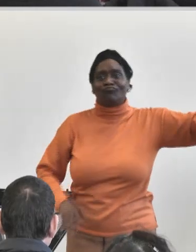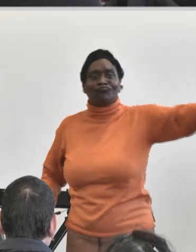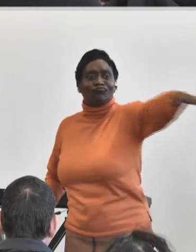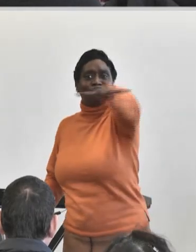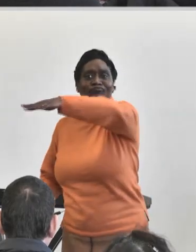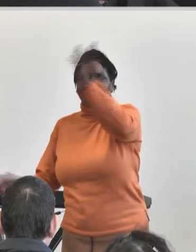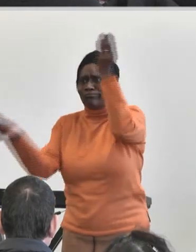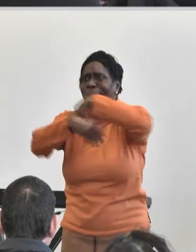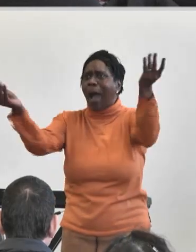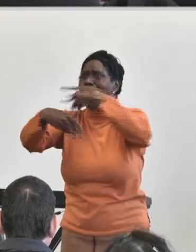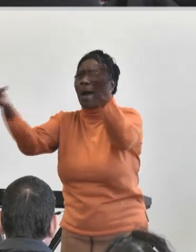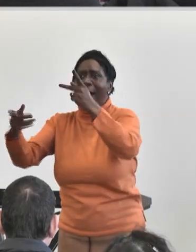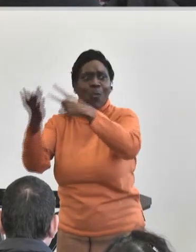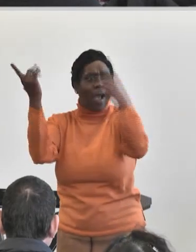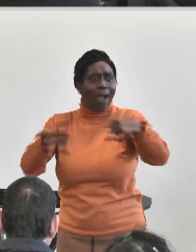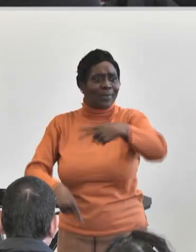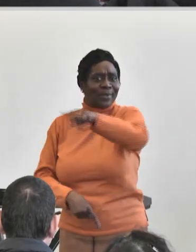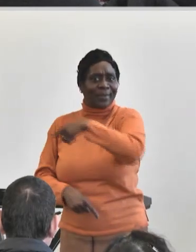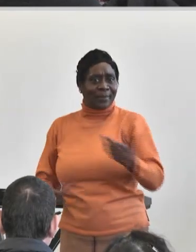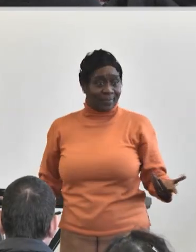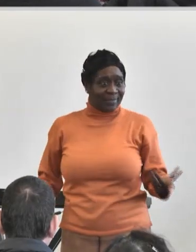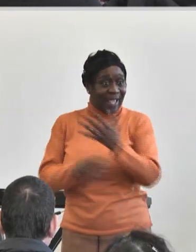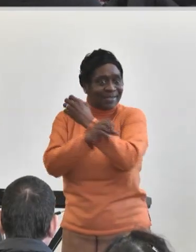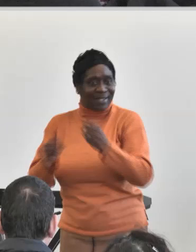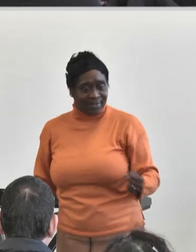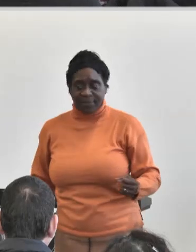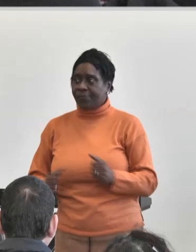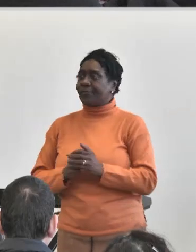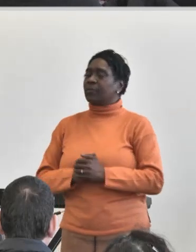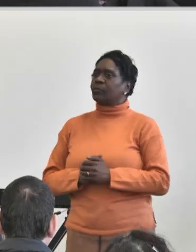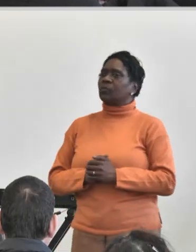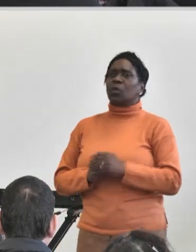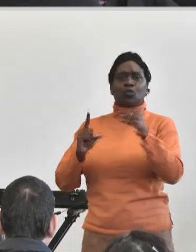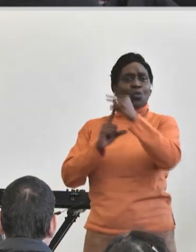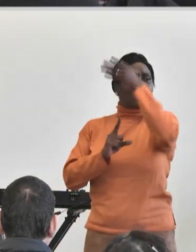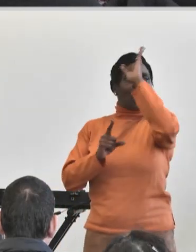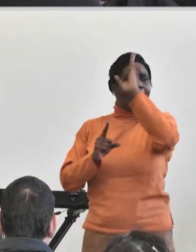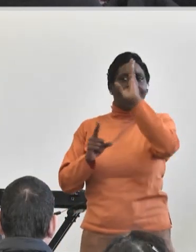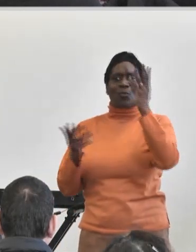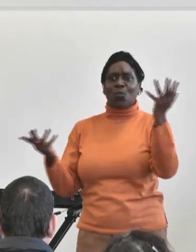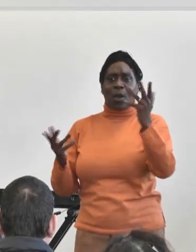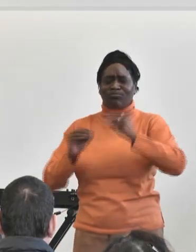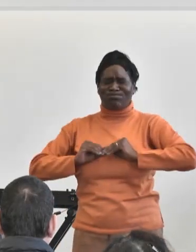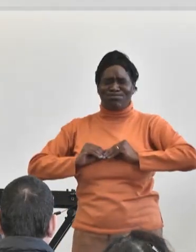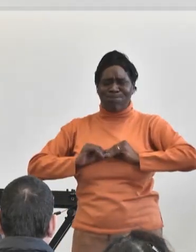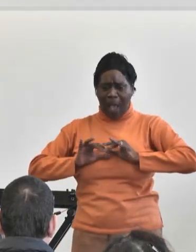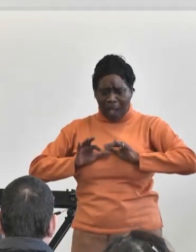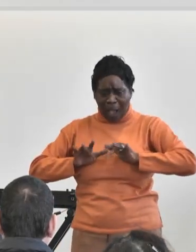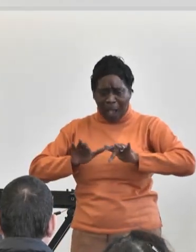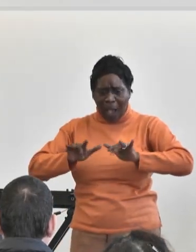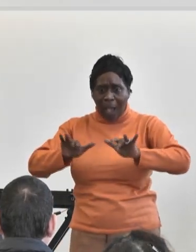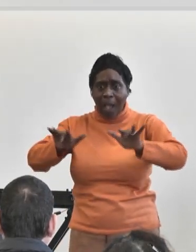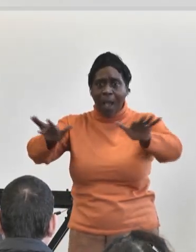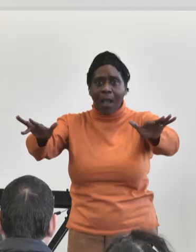they told people what happened to them. Y les contaron a sus conocidos lo que había pasado. So the word of God begins to spread. Toda la palabra de Dios empieza